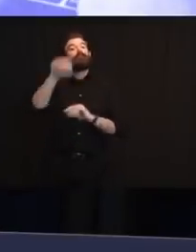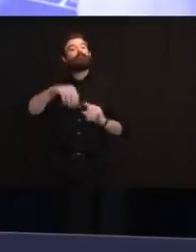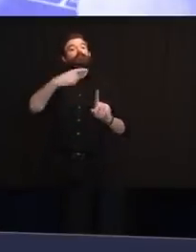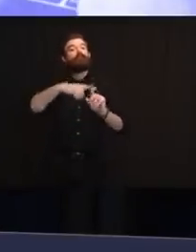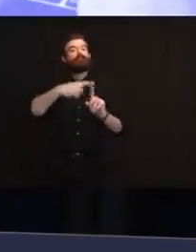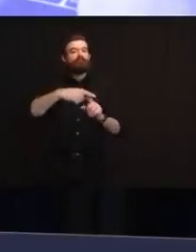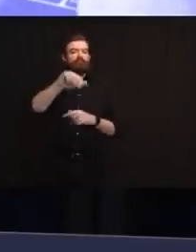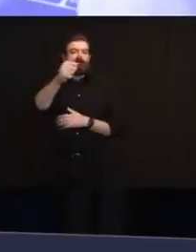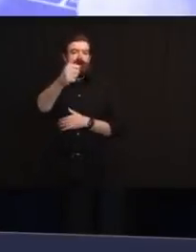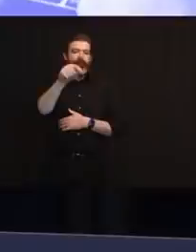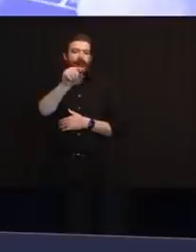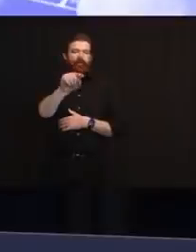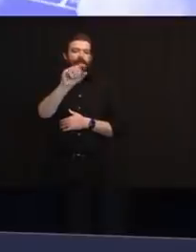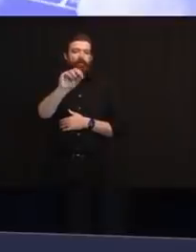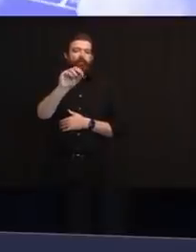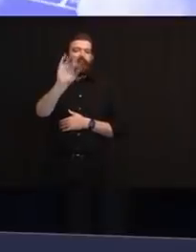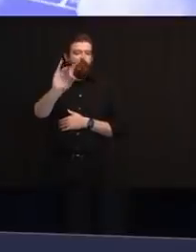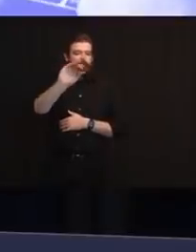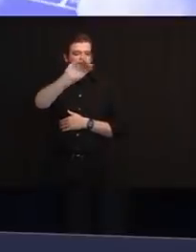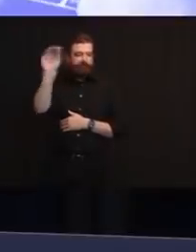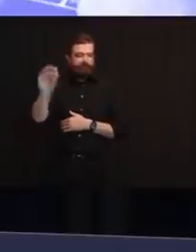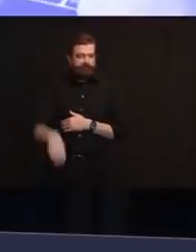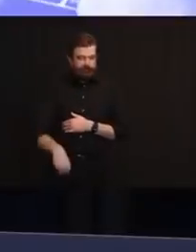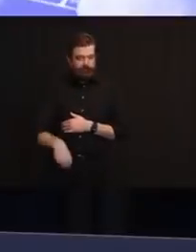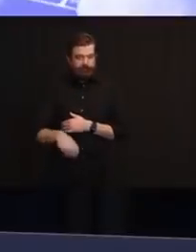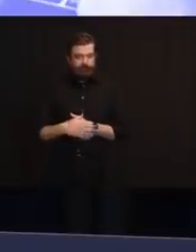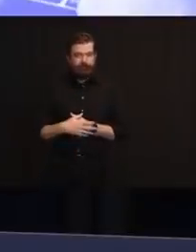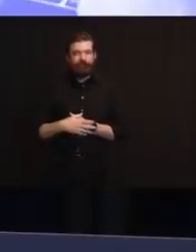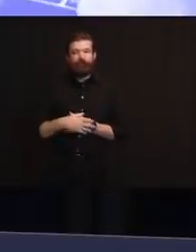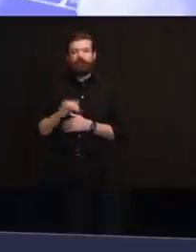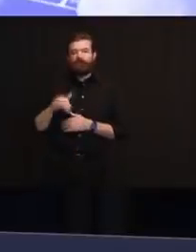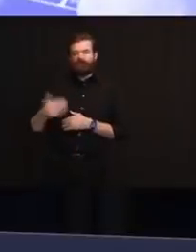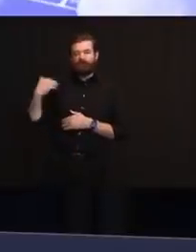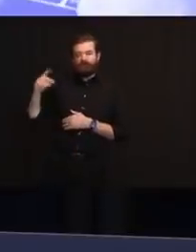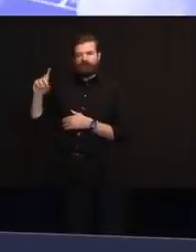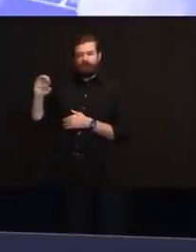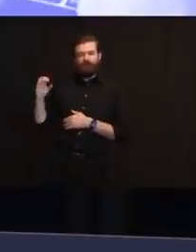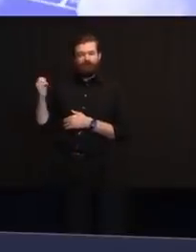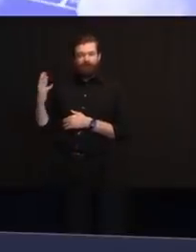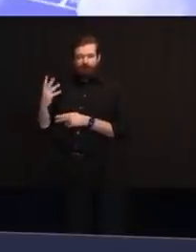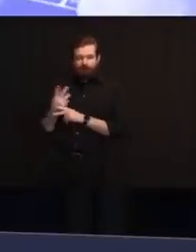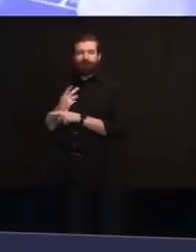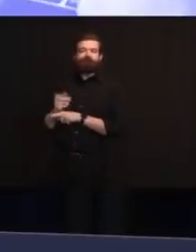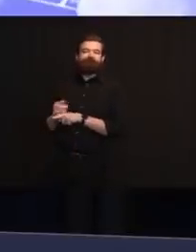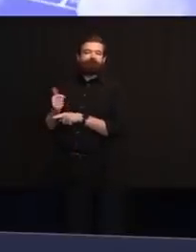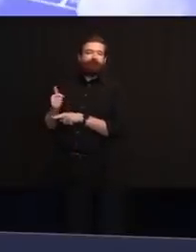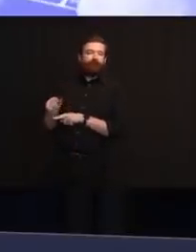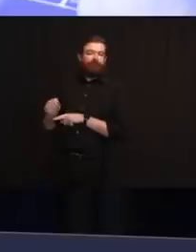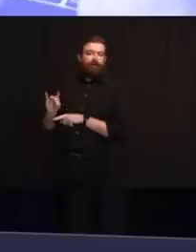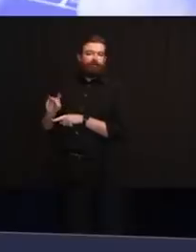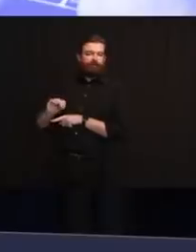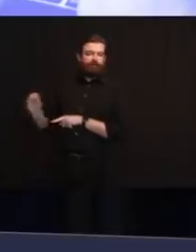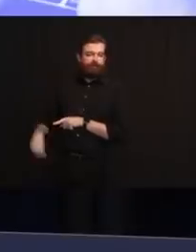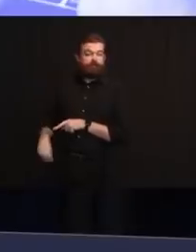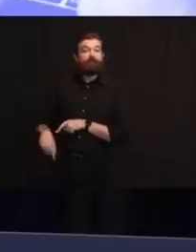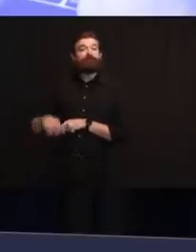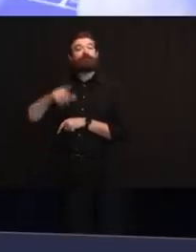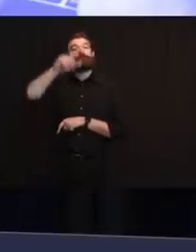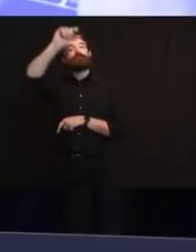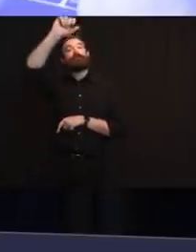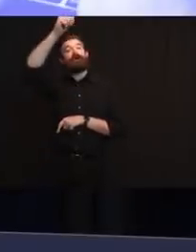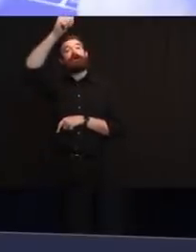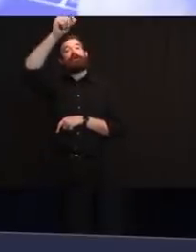10.08%. That's on December 14th. Northern part of the state reports 10.32. Central part of the state,